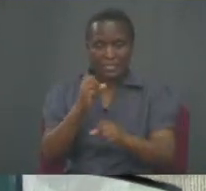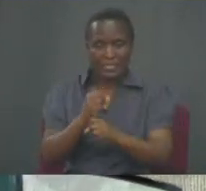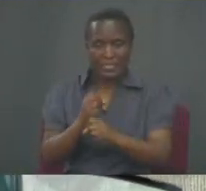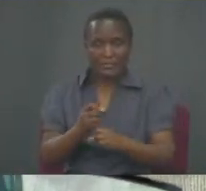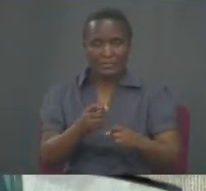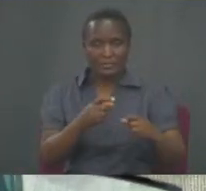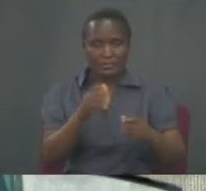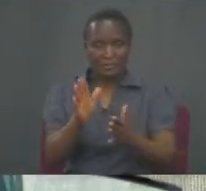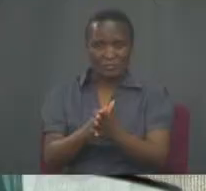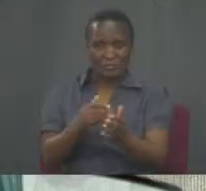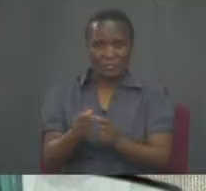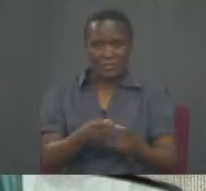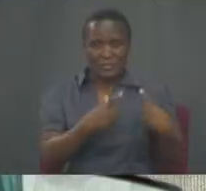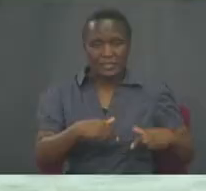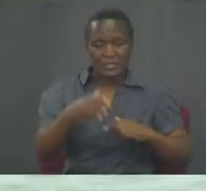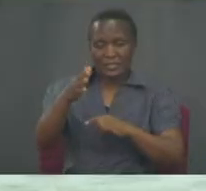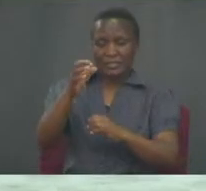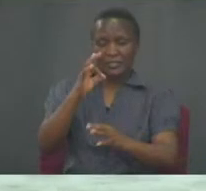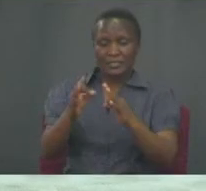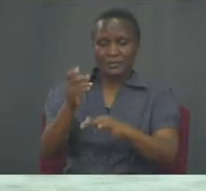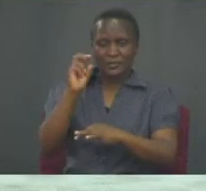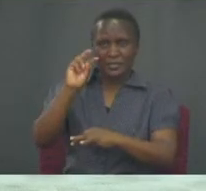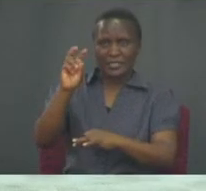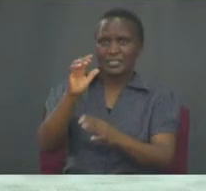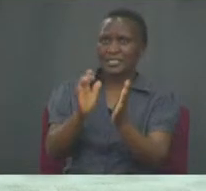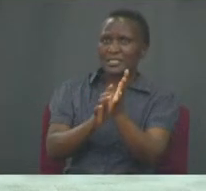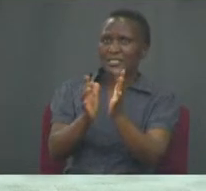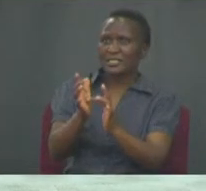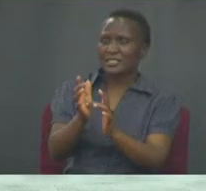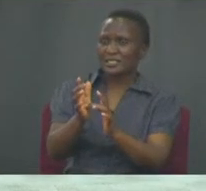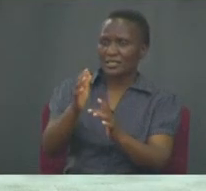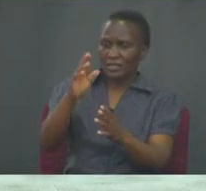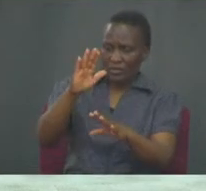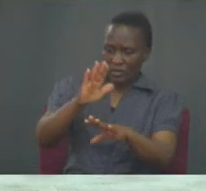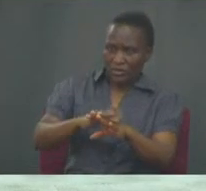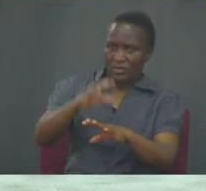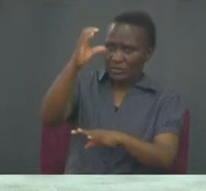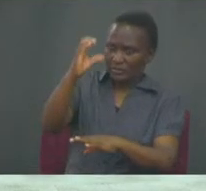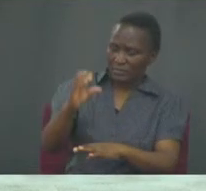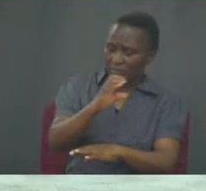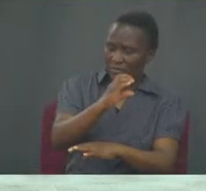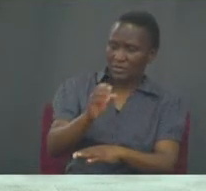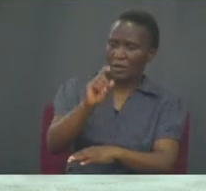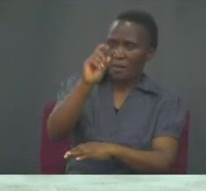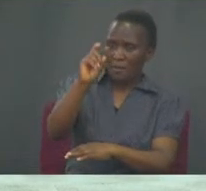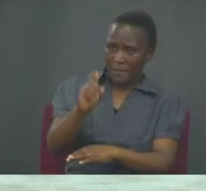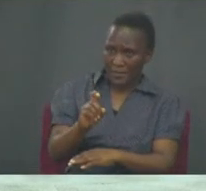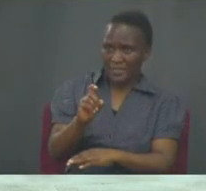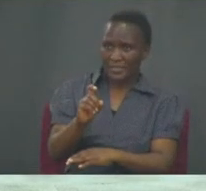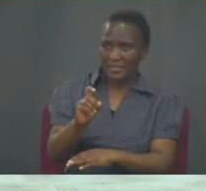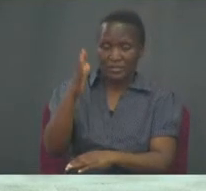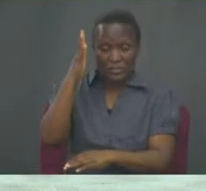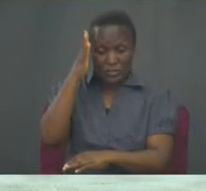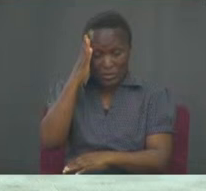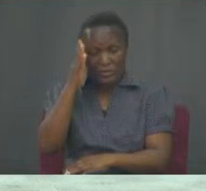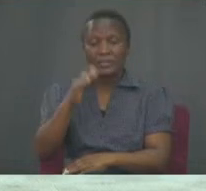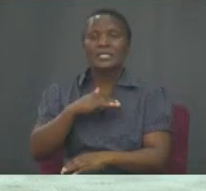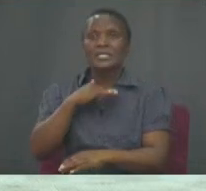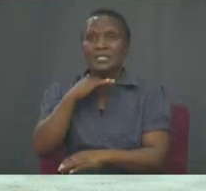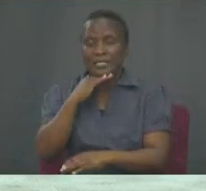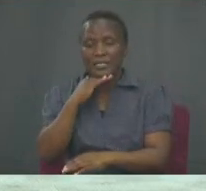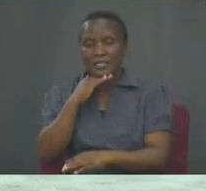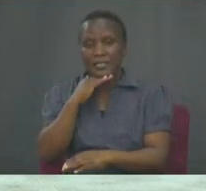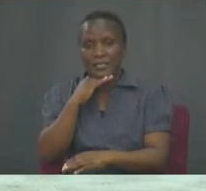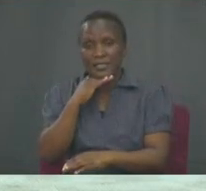you picture him hanging on the cross. You need to be convinced of the depth, the breadth, and the